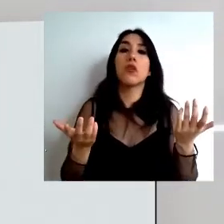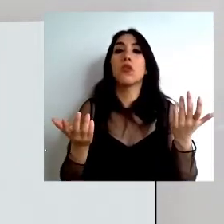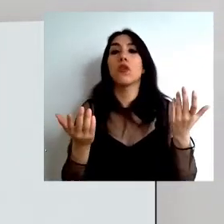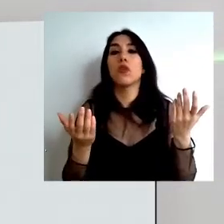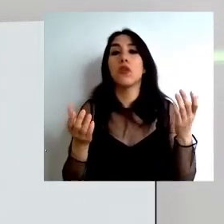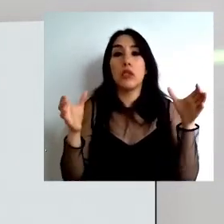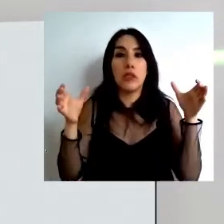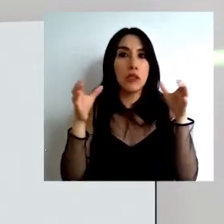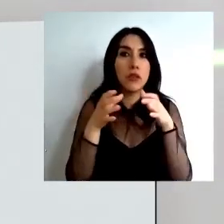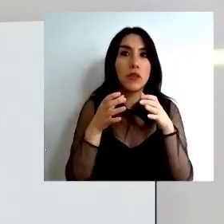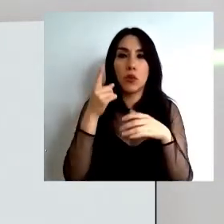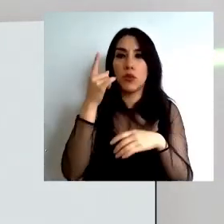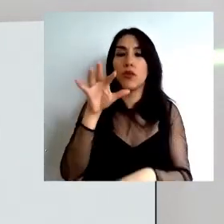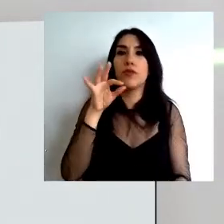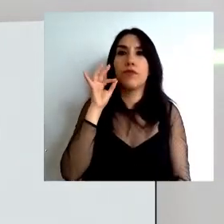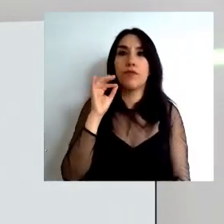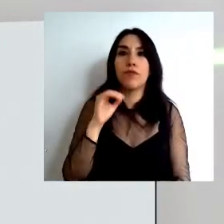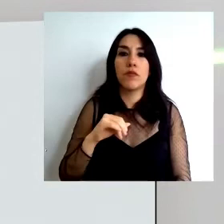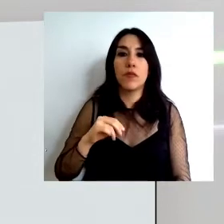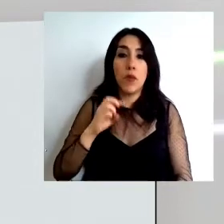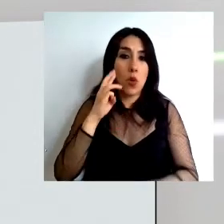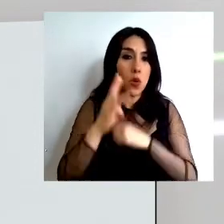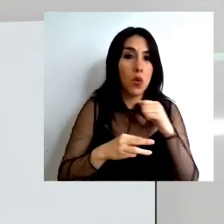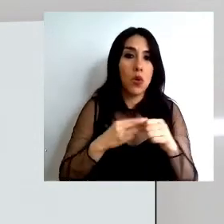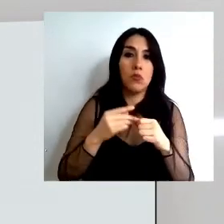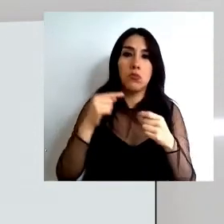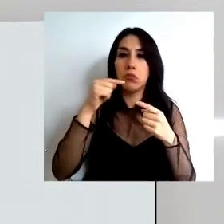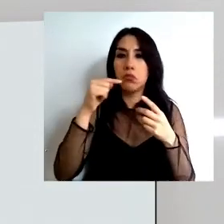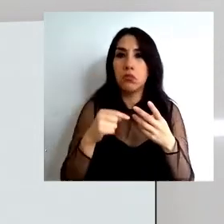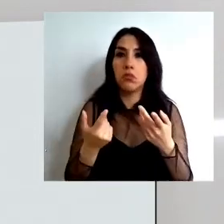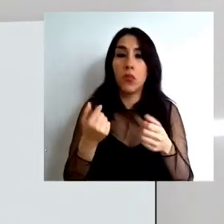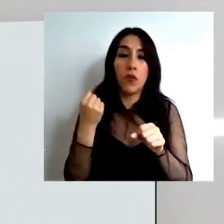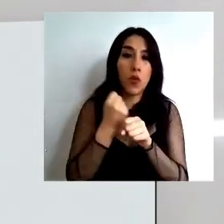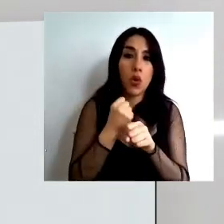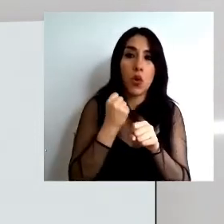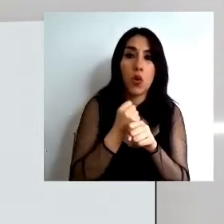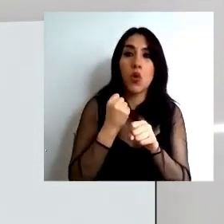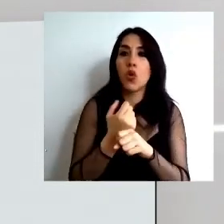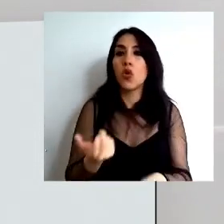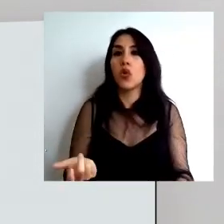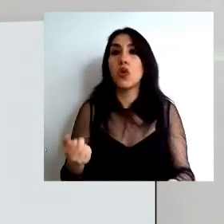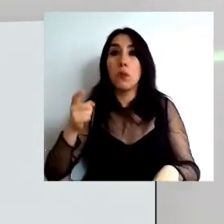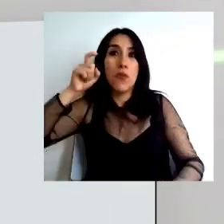what would be the best role for the partners, and how can we